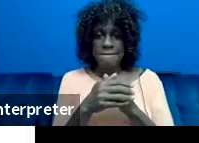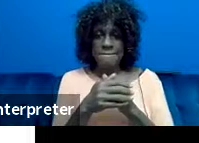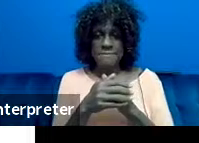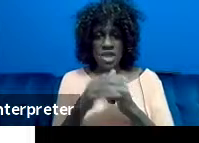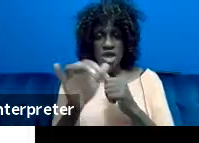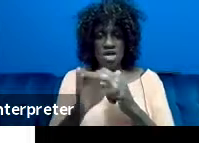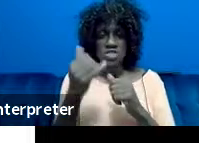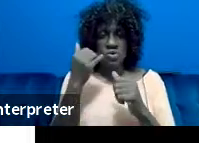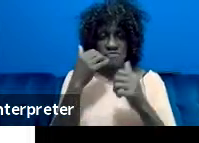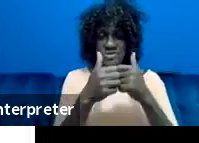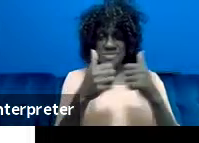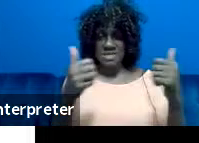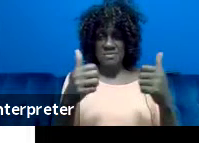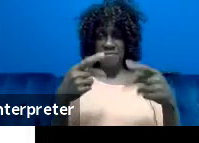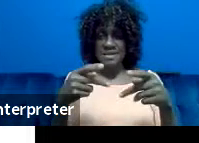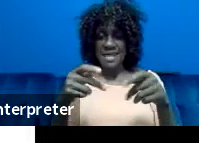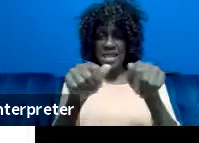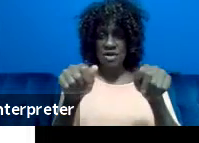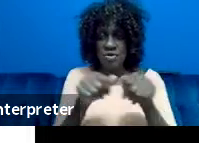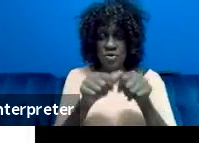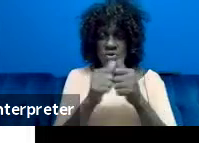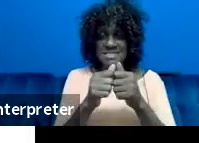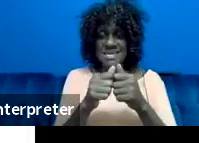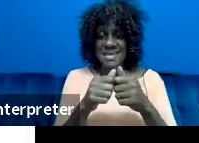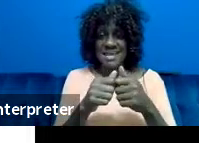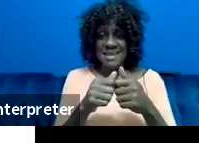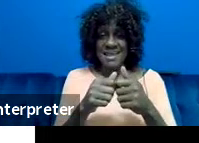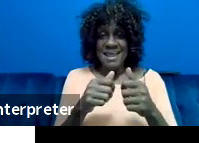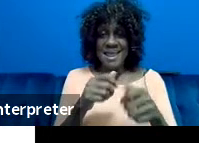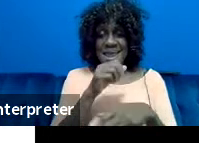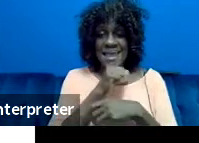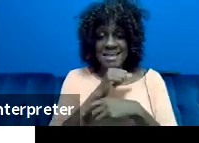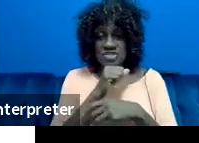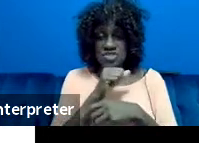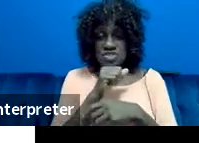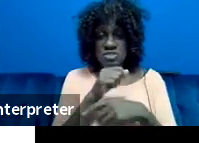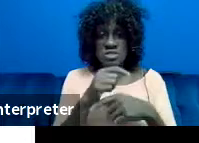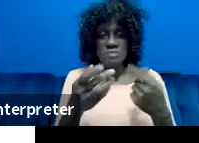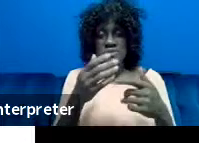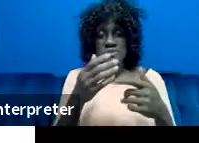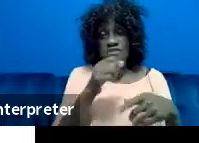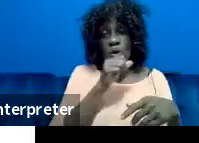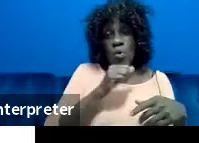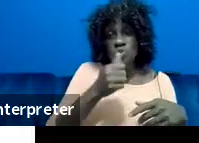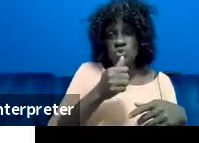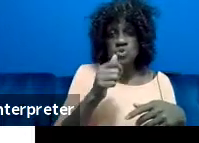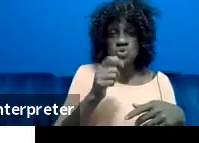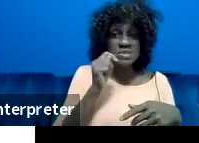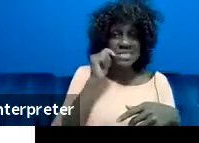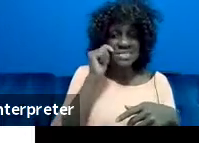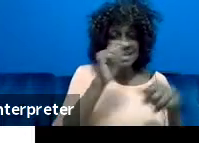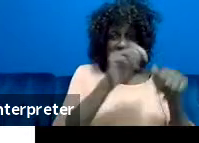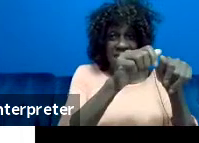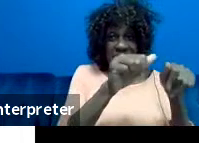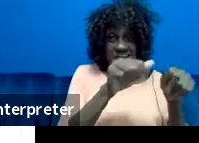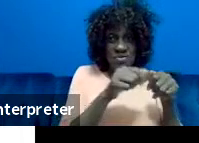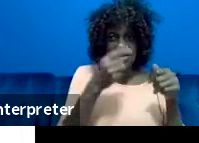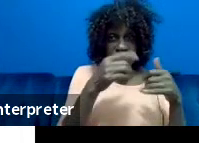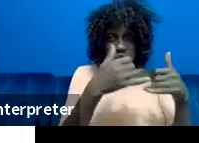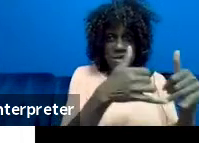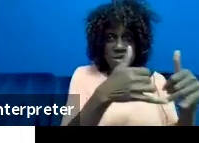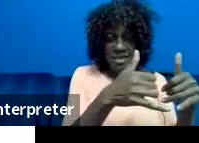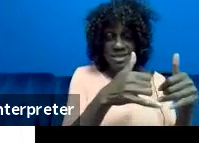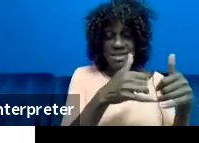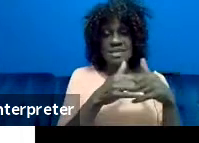Also, if you're separating play areas by age, maybe you have a young age playground and you have an older teenage area for play as a